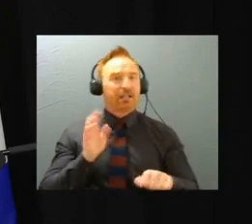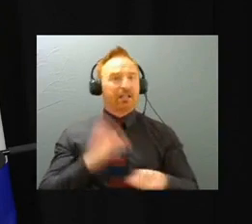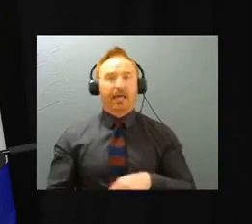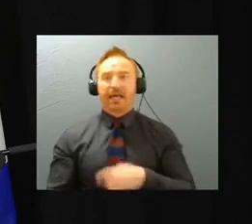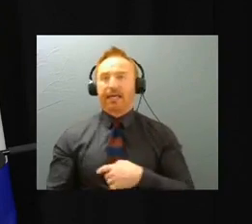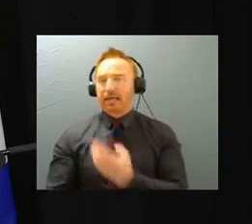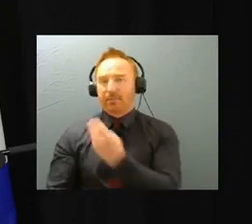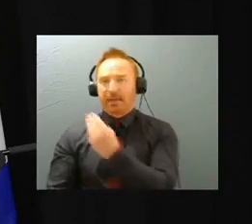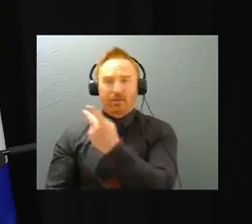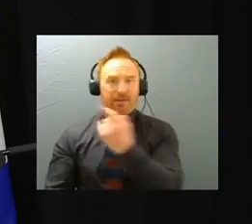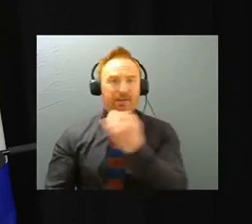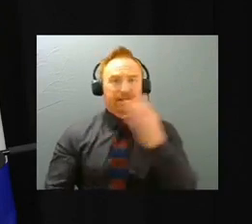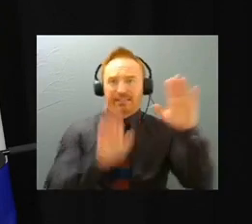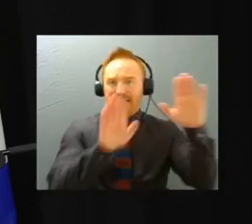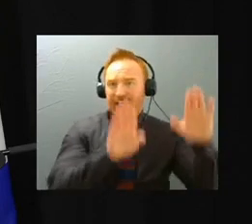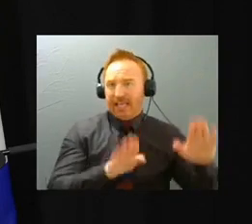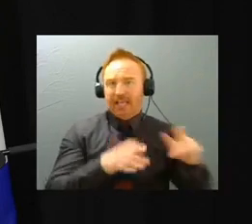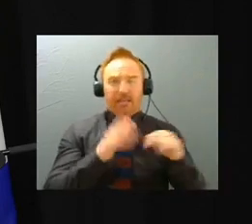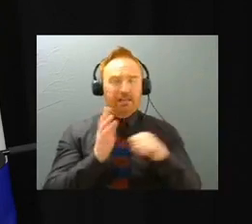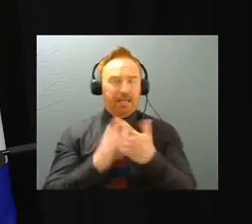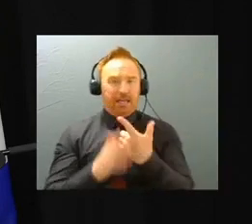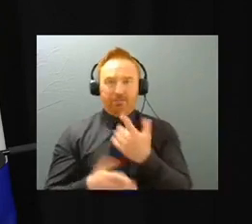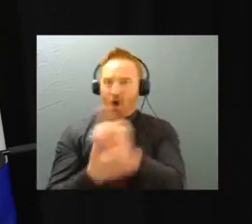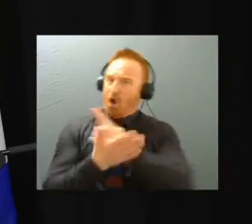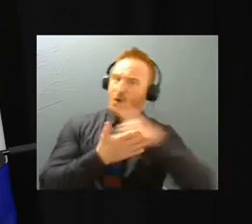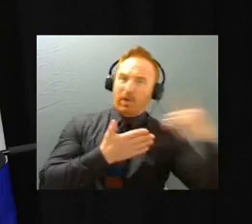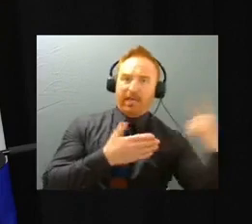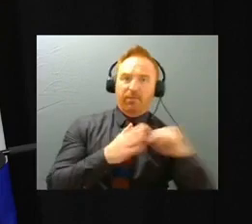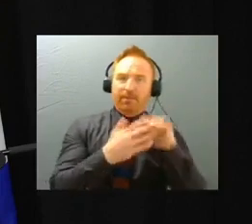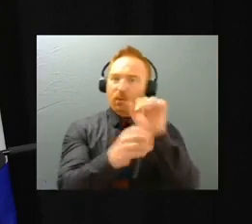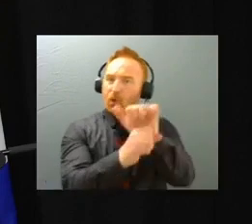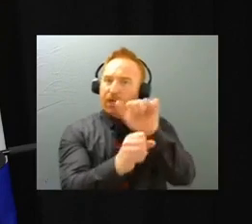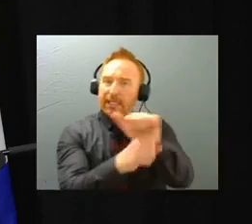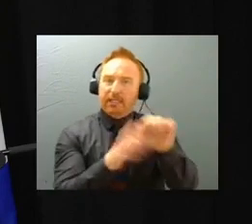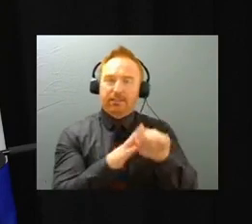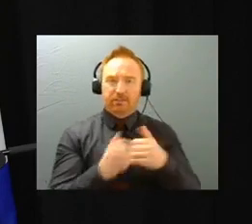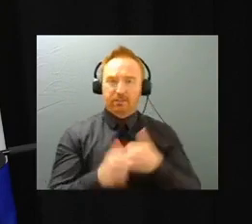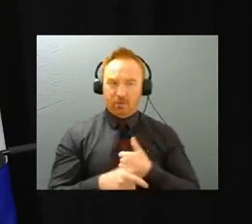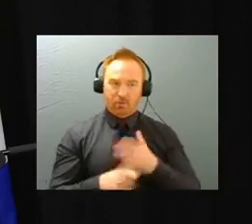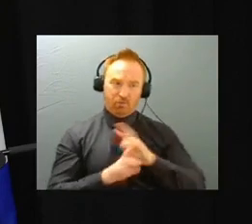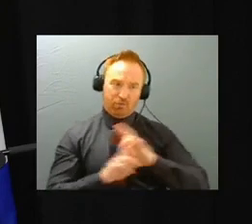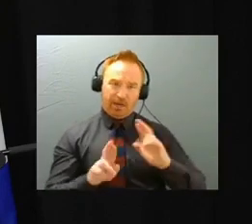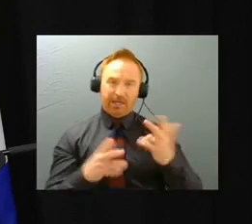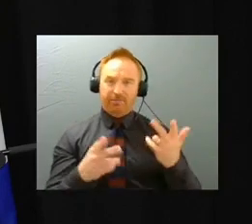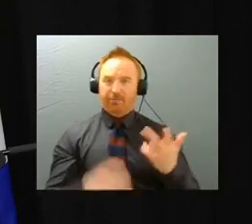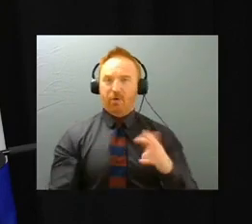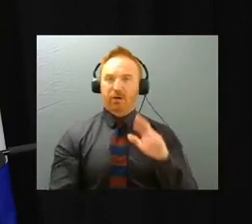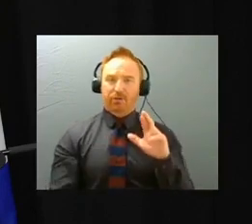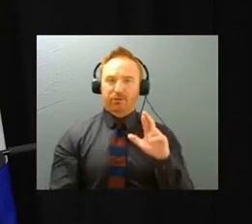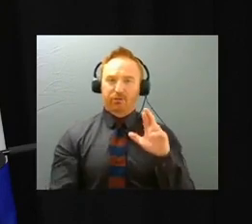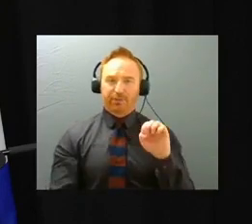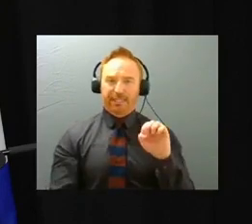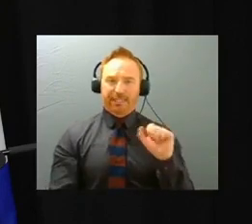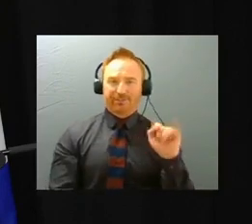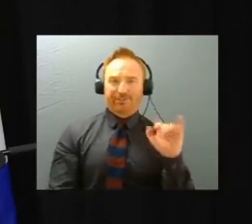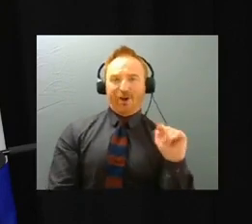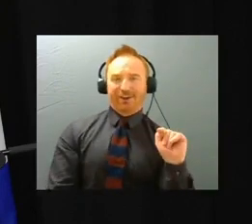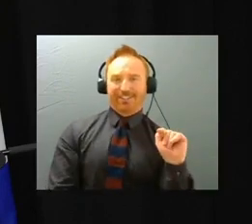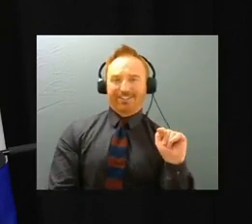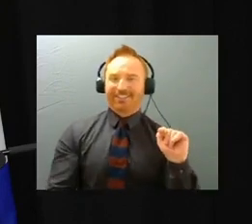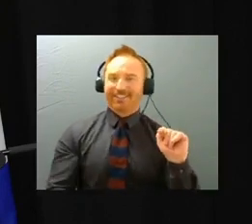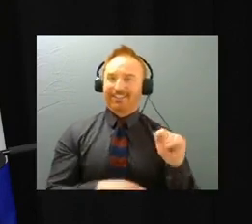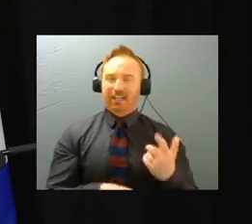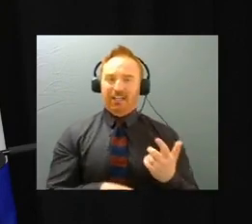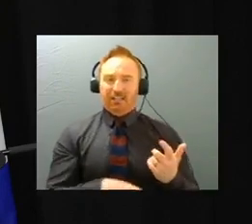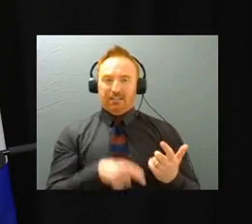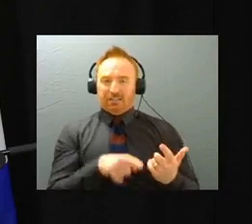can move into this restart with the most up-to-date information. So we believe, based upon what other jurisdictions are doing, the call